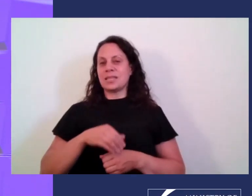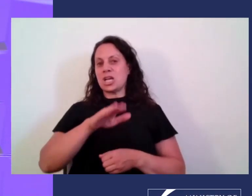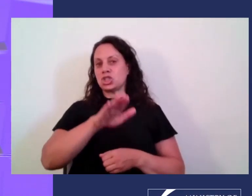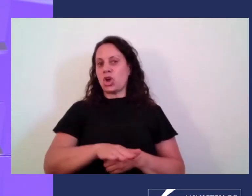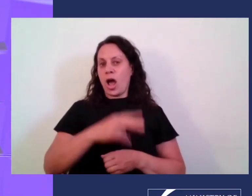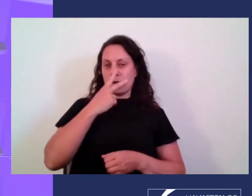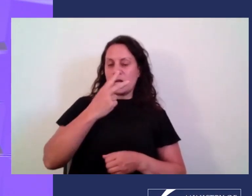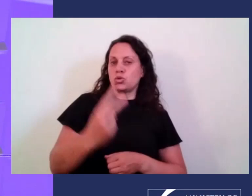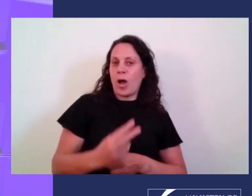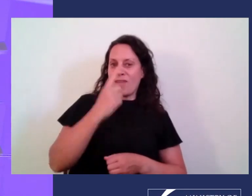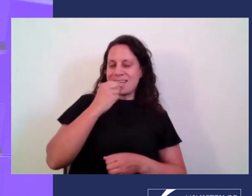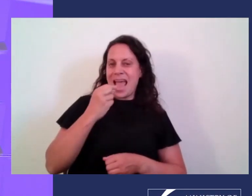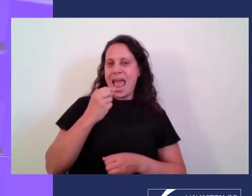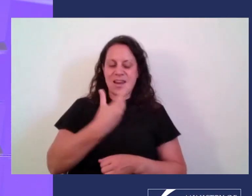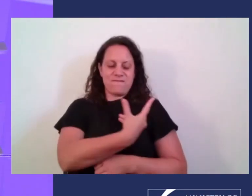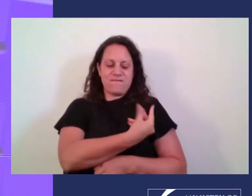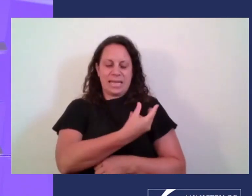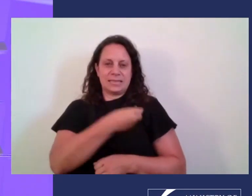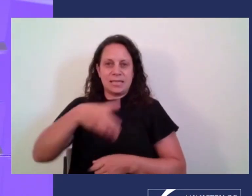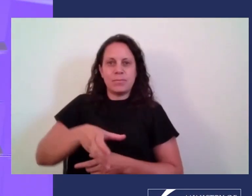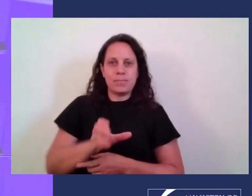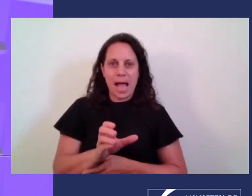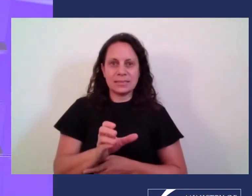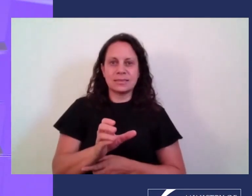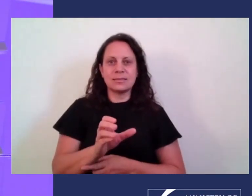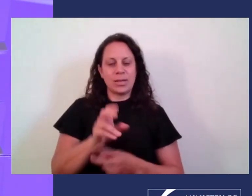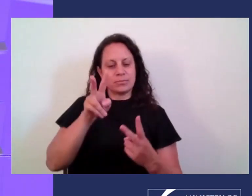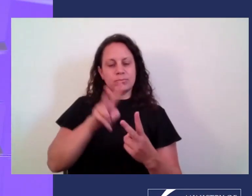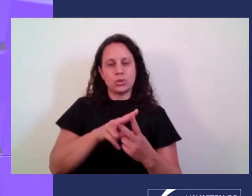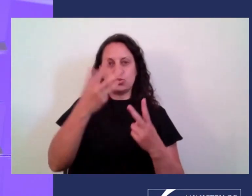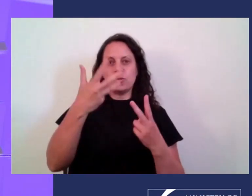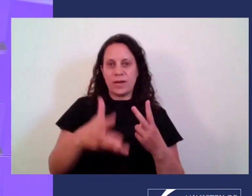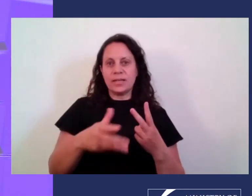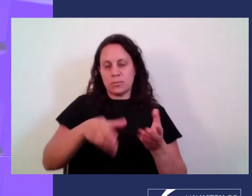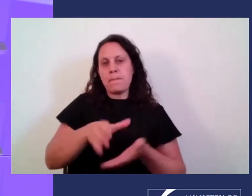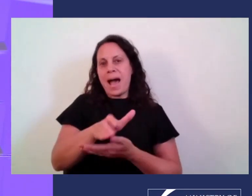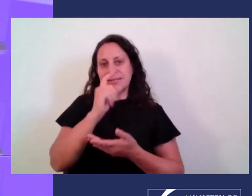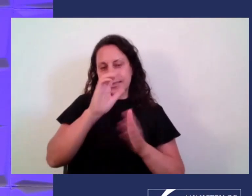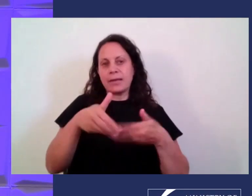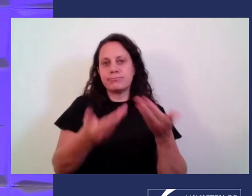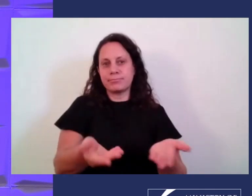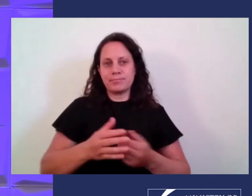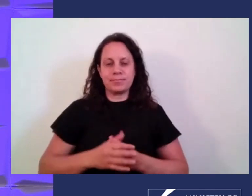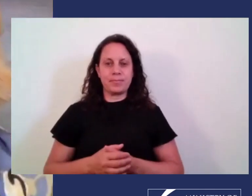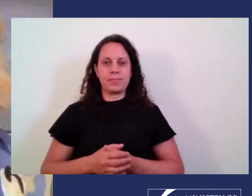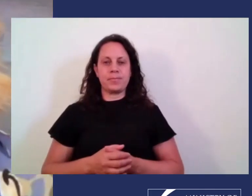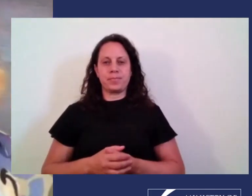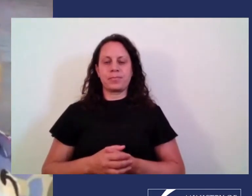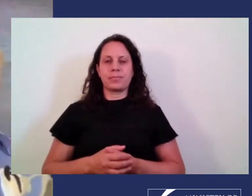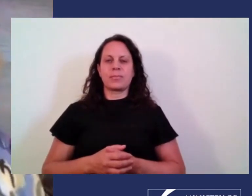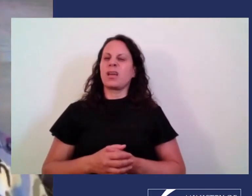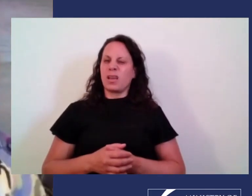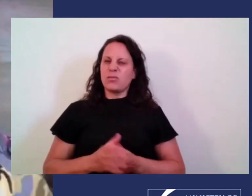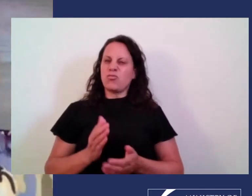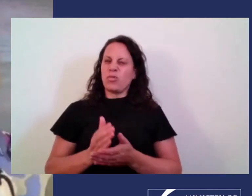12, once they have had the full paediatric dose. So that's the answer to that one. Hinemoa, I just wanted to toe top of what we've